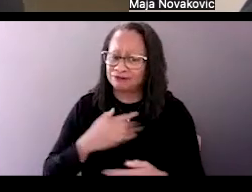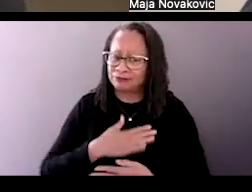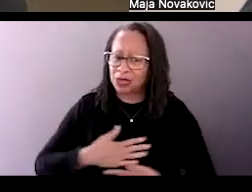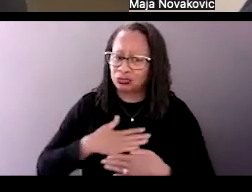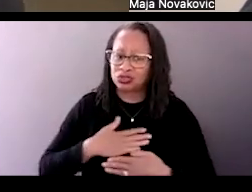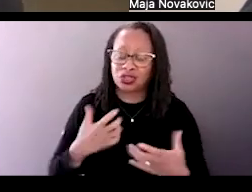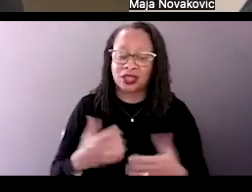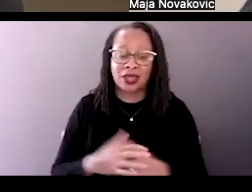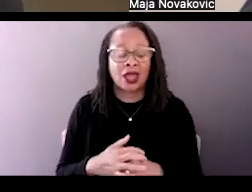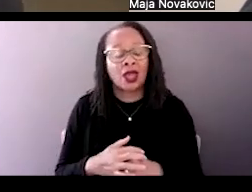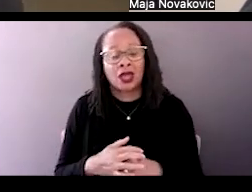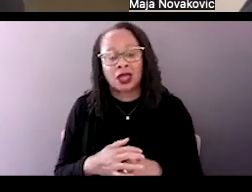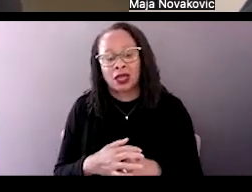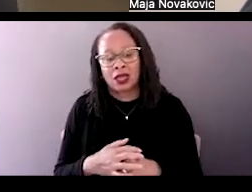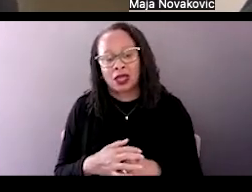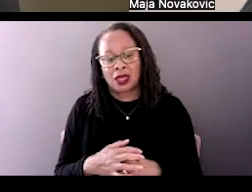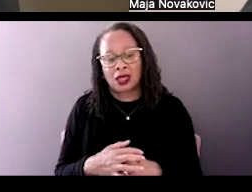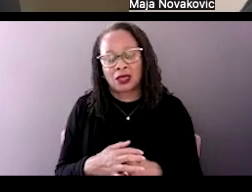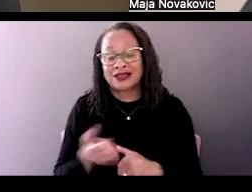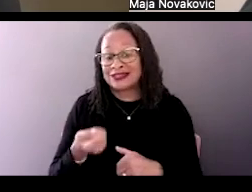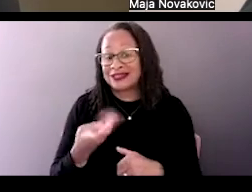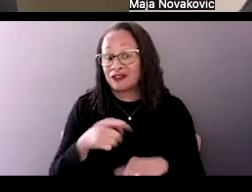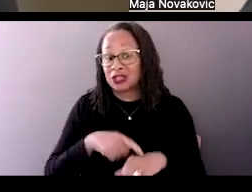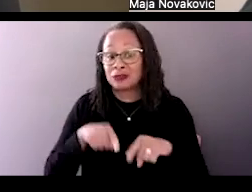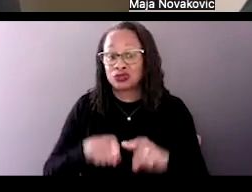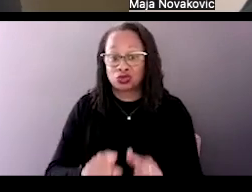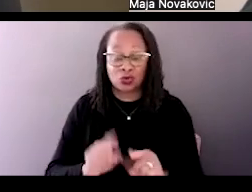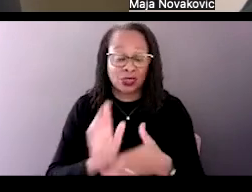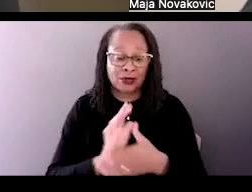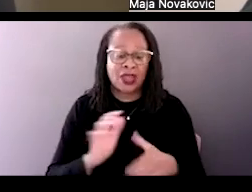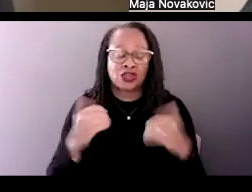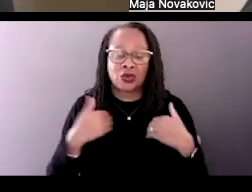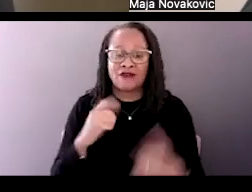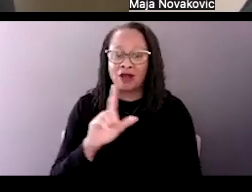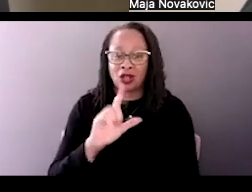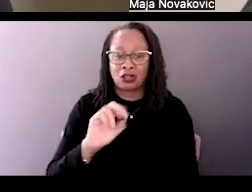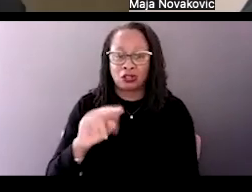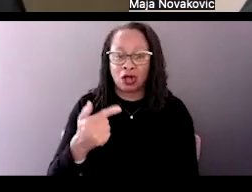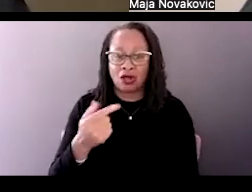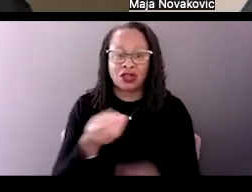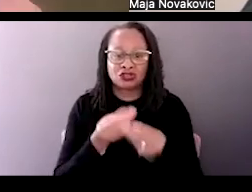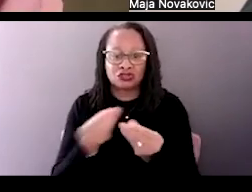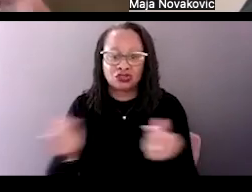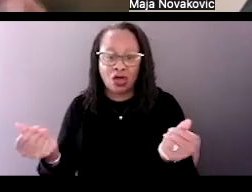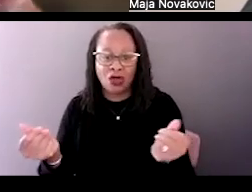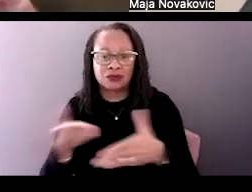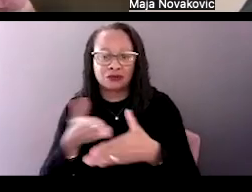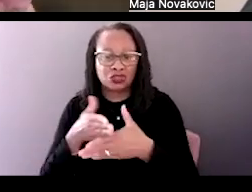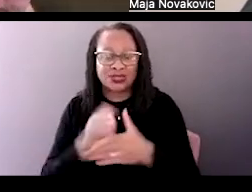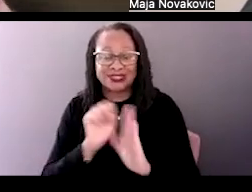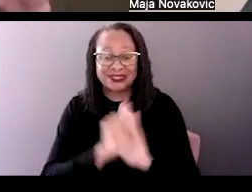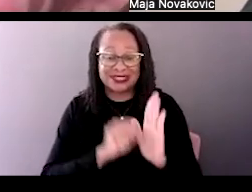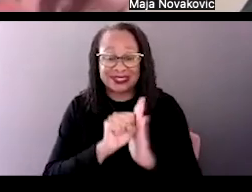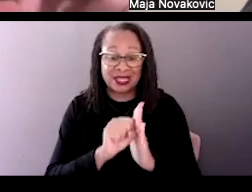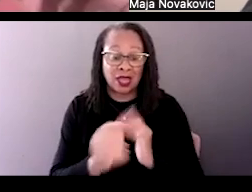that's that you do several times during the course, you do long dissolves between seasons. So in other Mhm, words, the frame